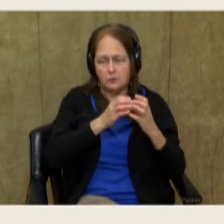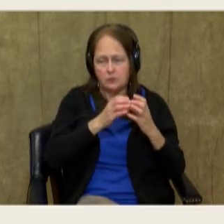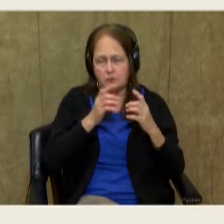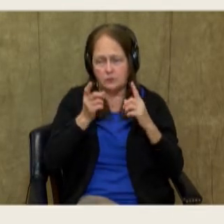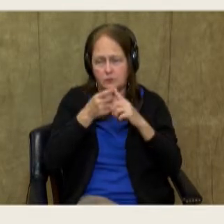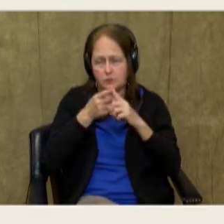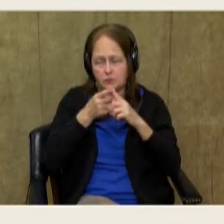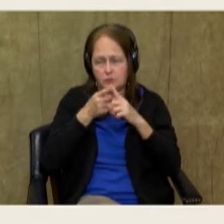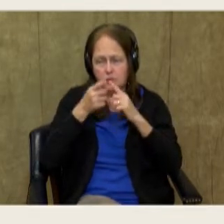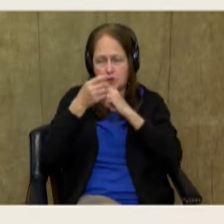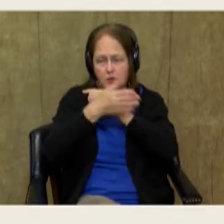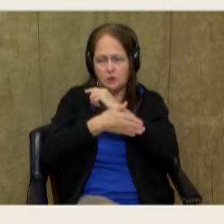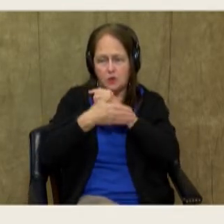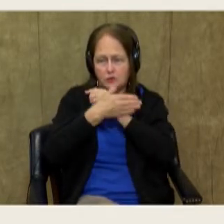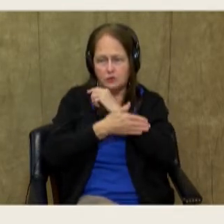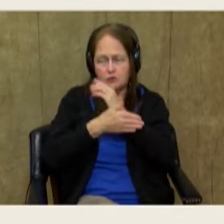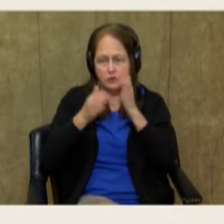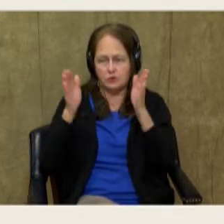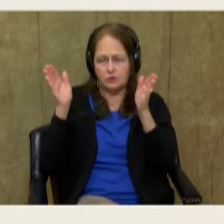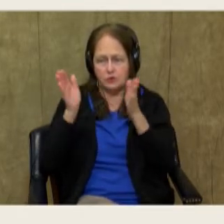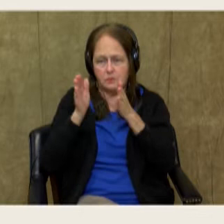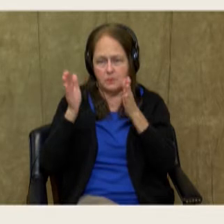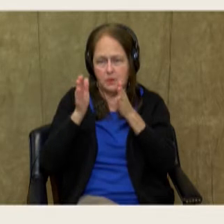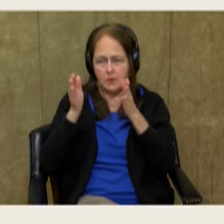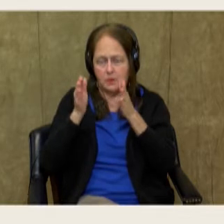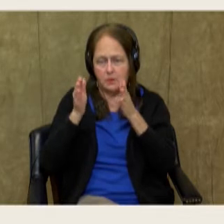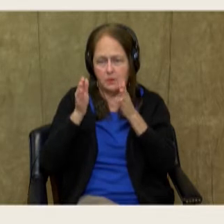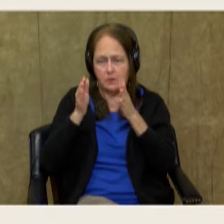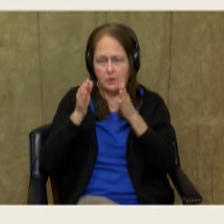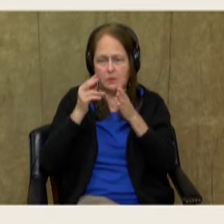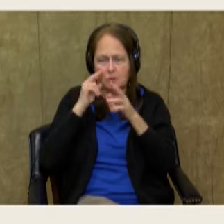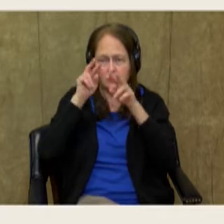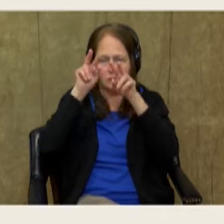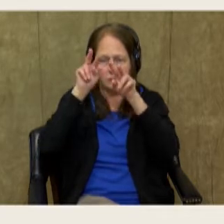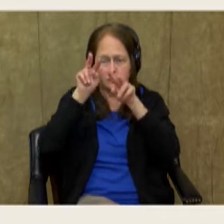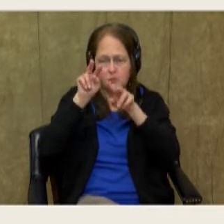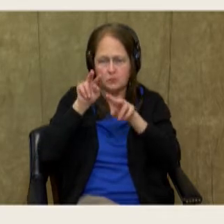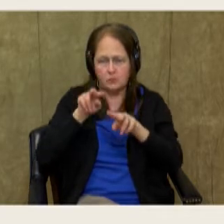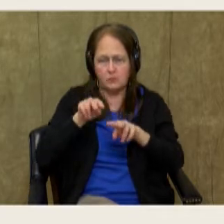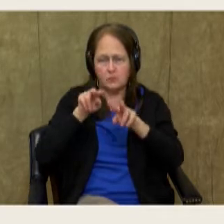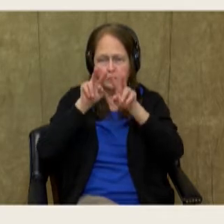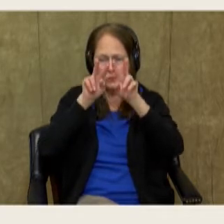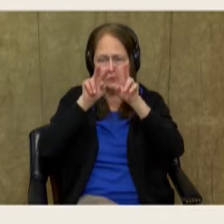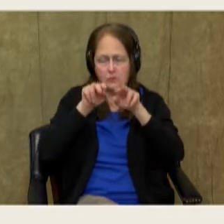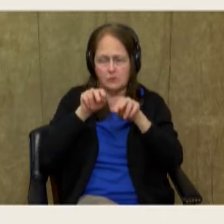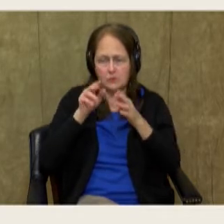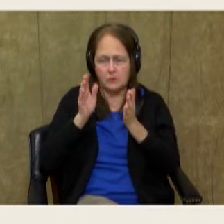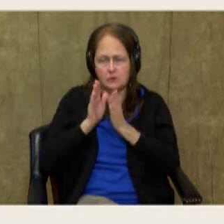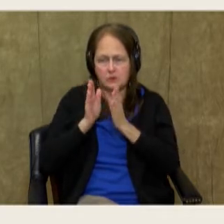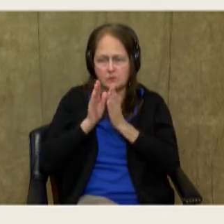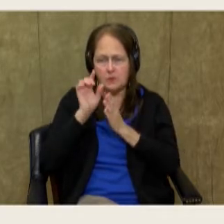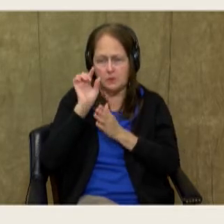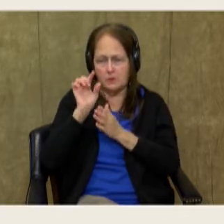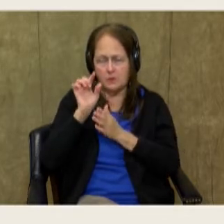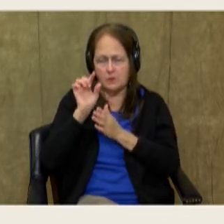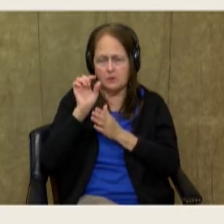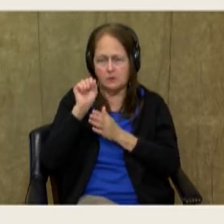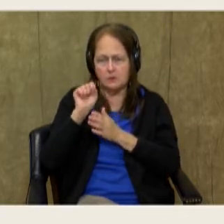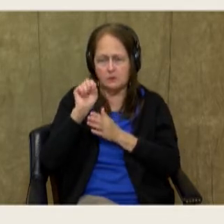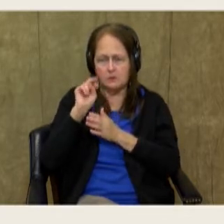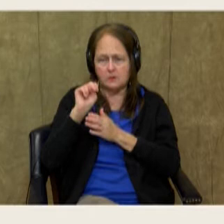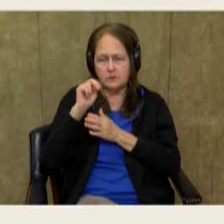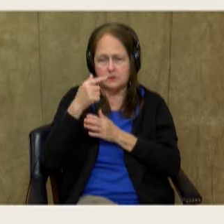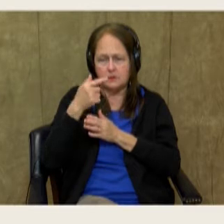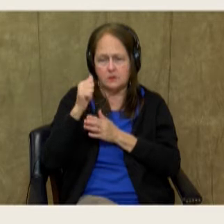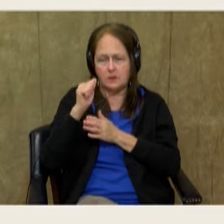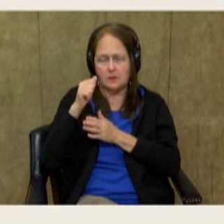to you is, which country is the smallest? So let's look in the second column and try to find the smallest one. And if you look down there at the bottom,